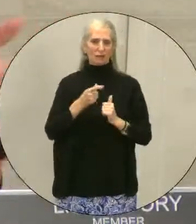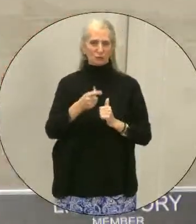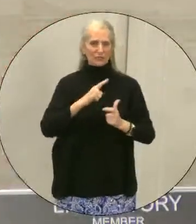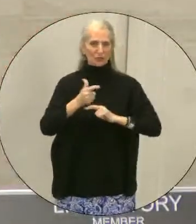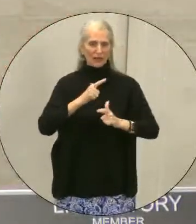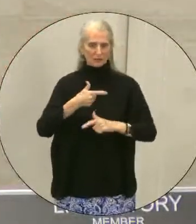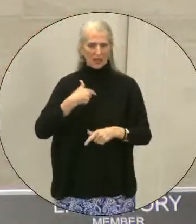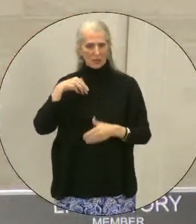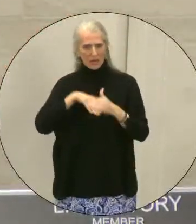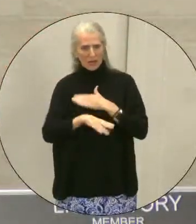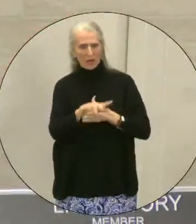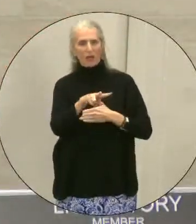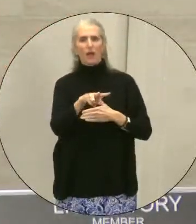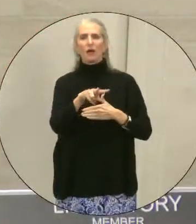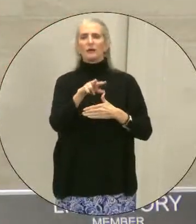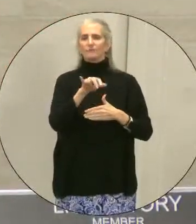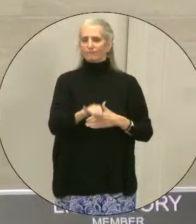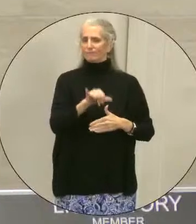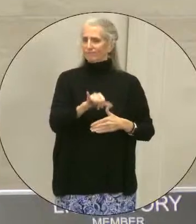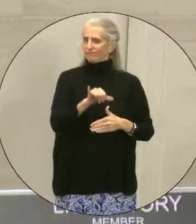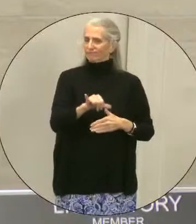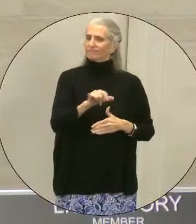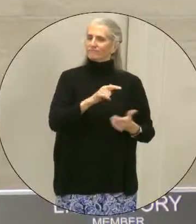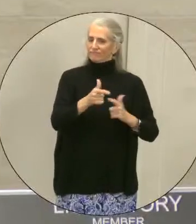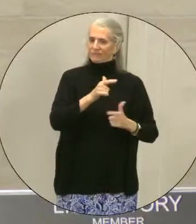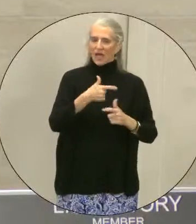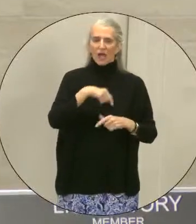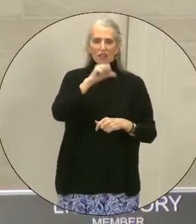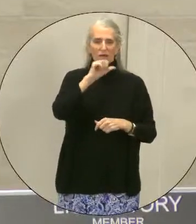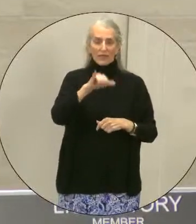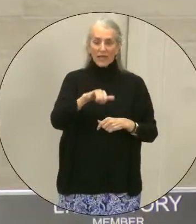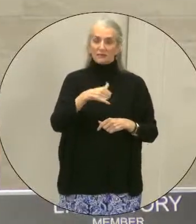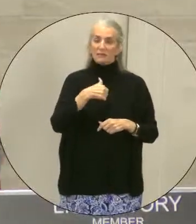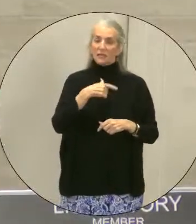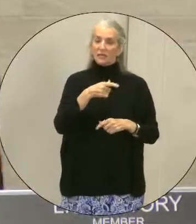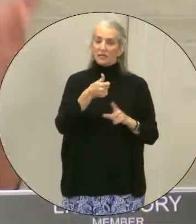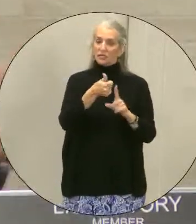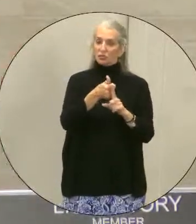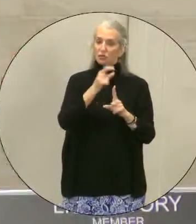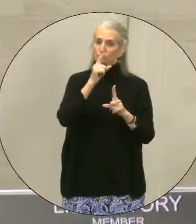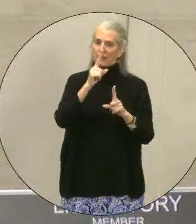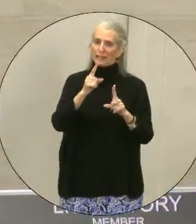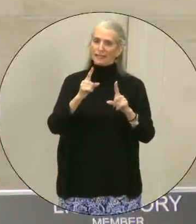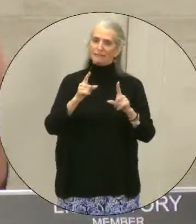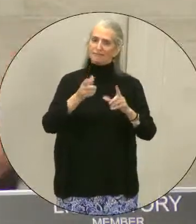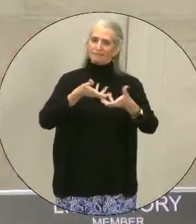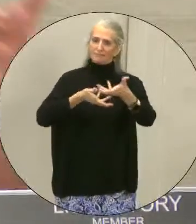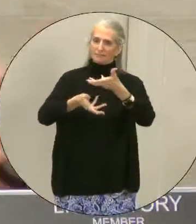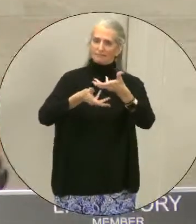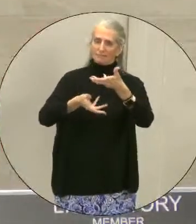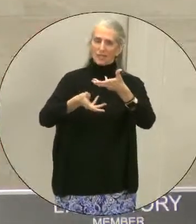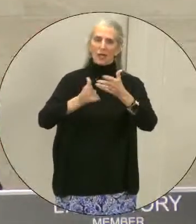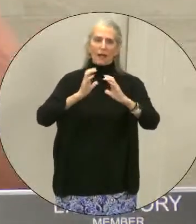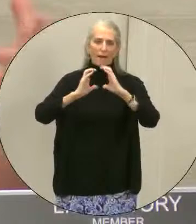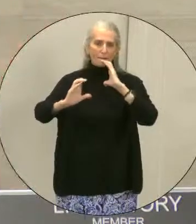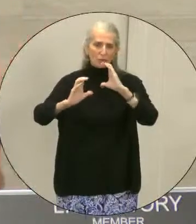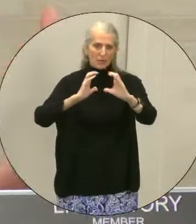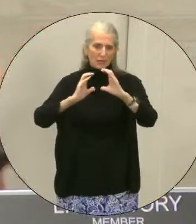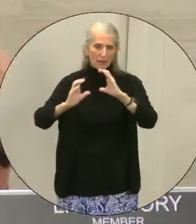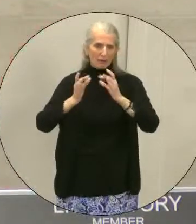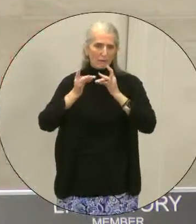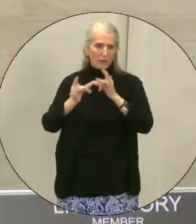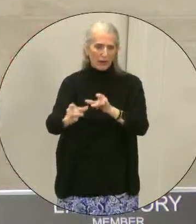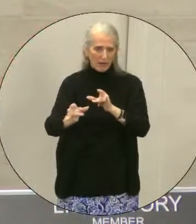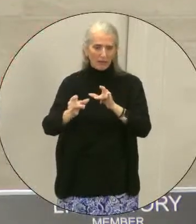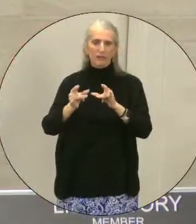loved her energy with the staff. And so I was like, okay, I love that. And she was really speaking their language, I felt. She knows education. You could just see that they